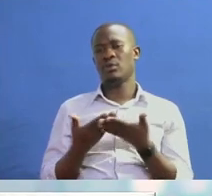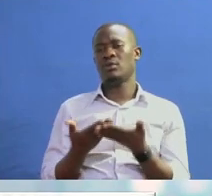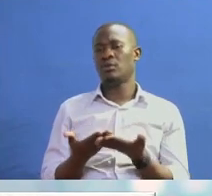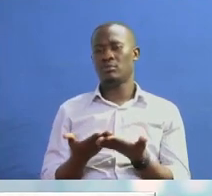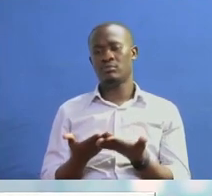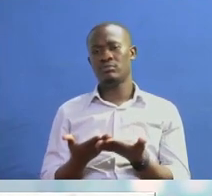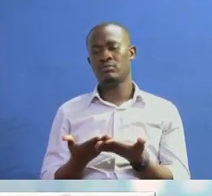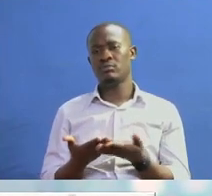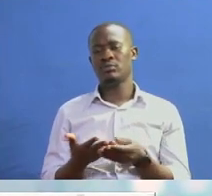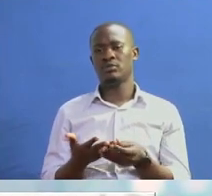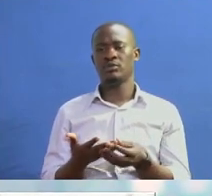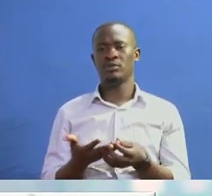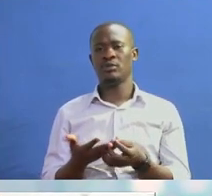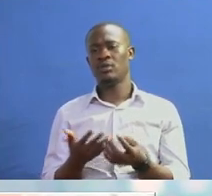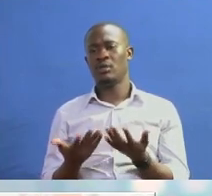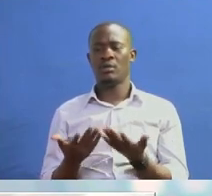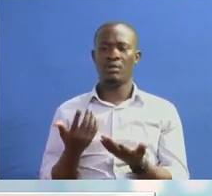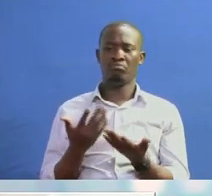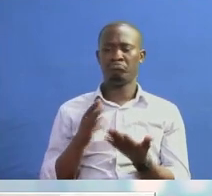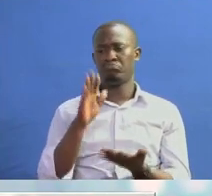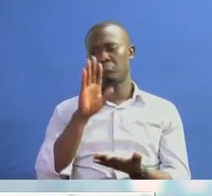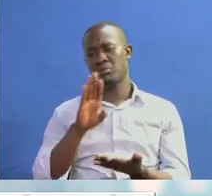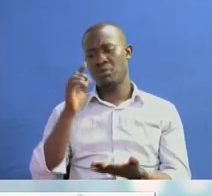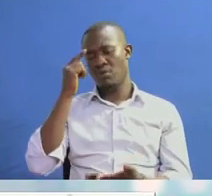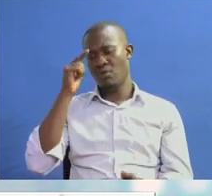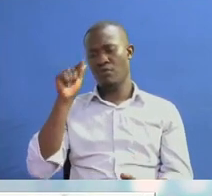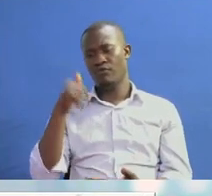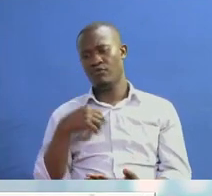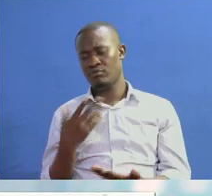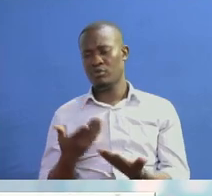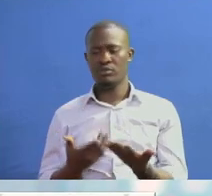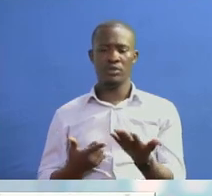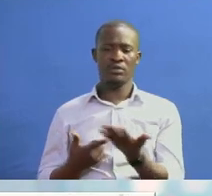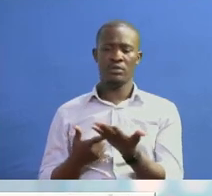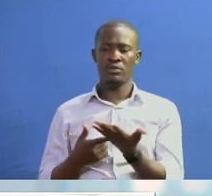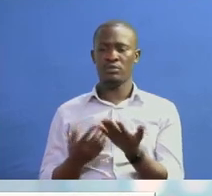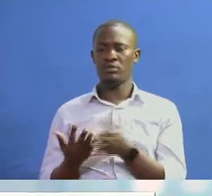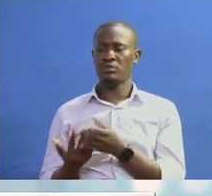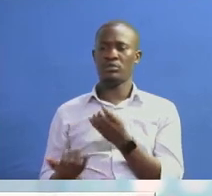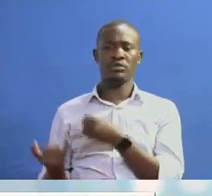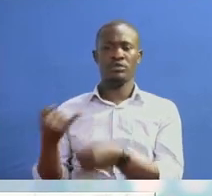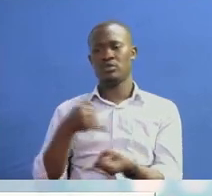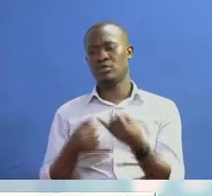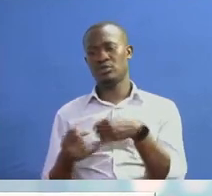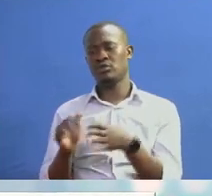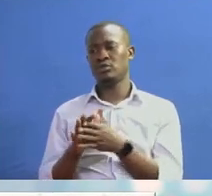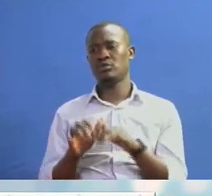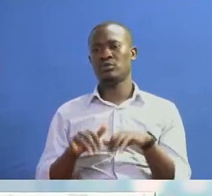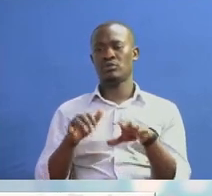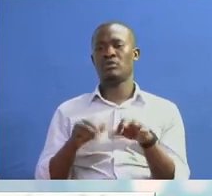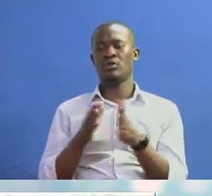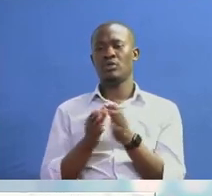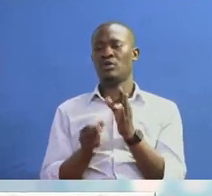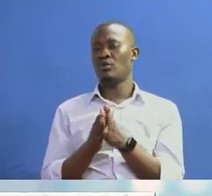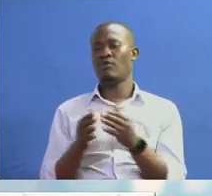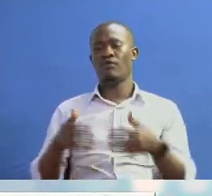like around a billion for like technological integration in agriculture. So if you are a young person